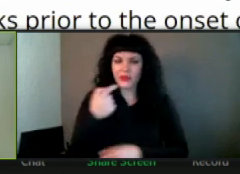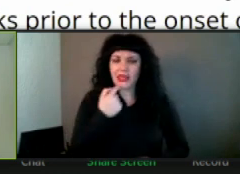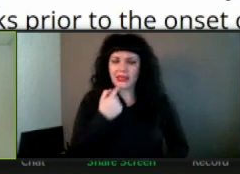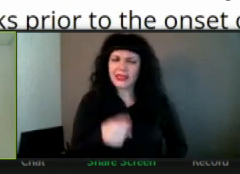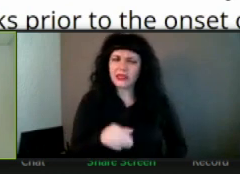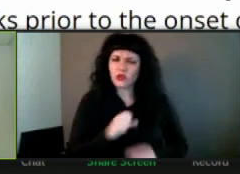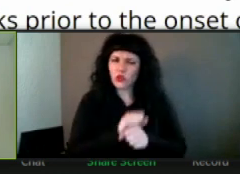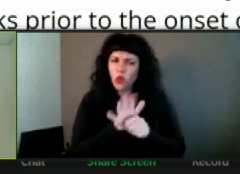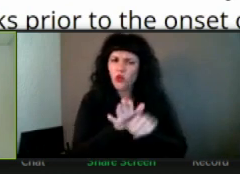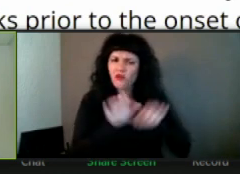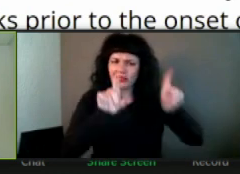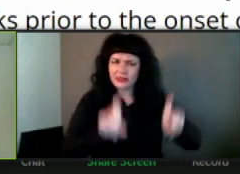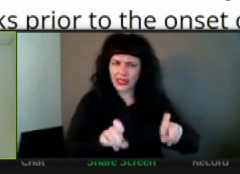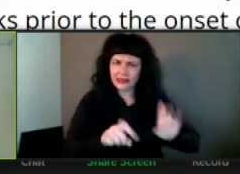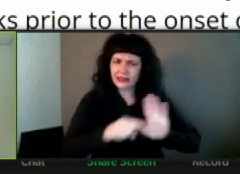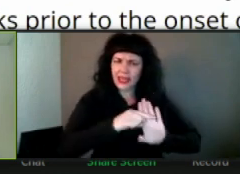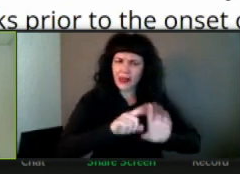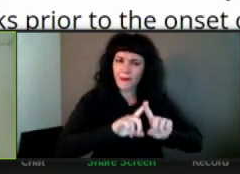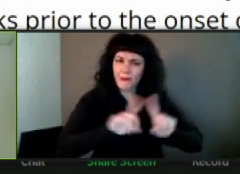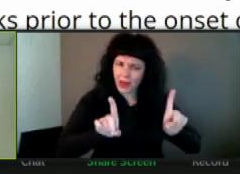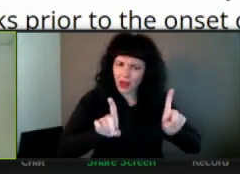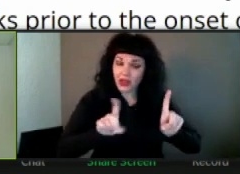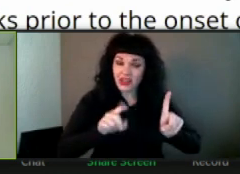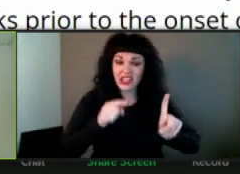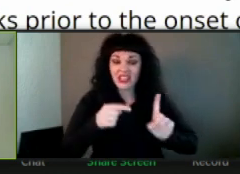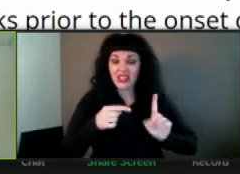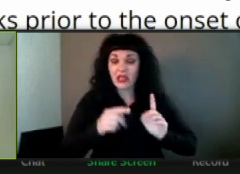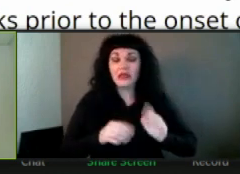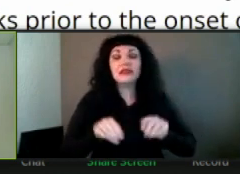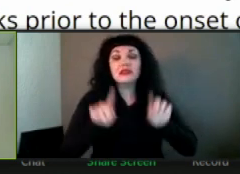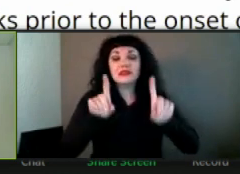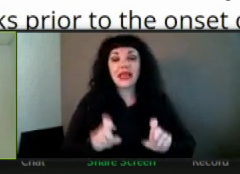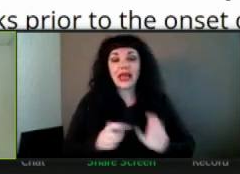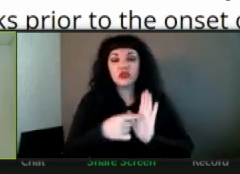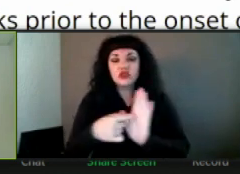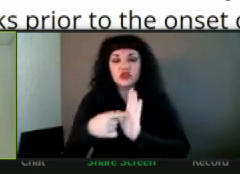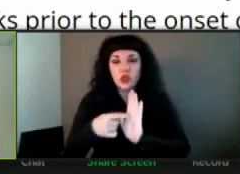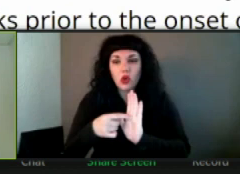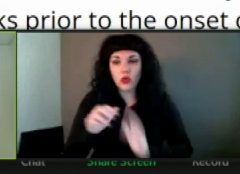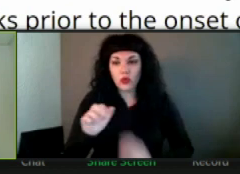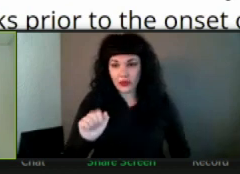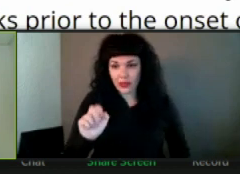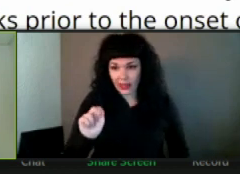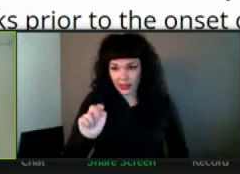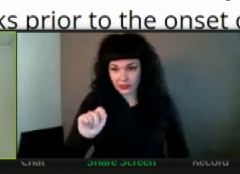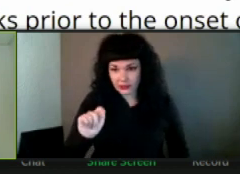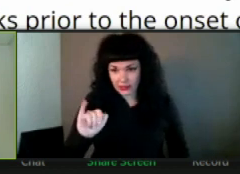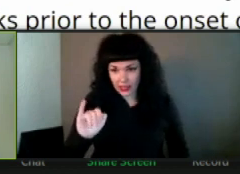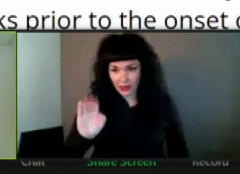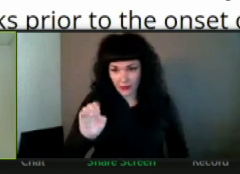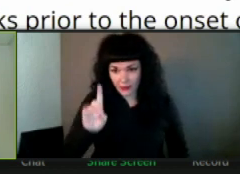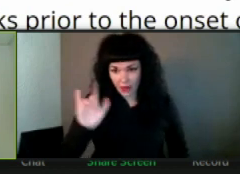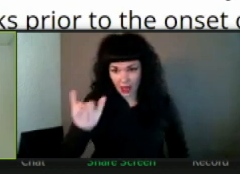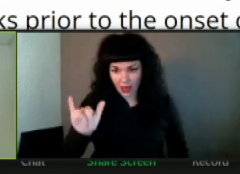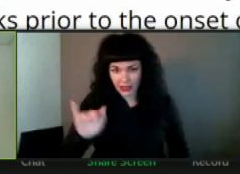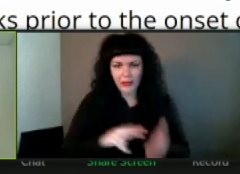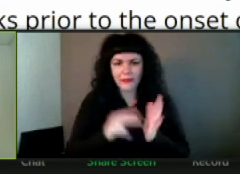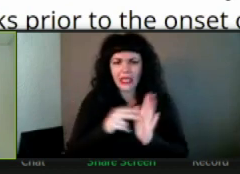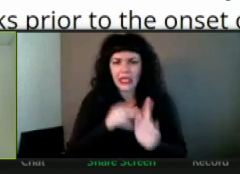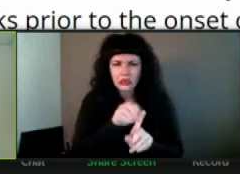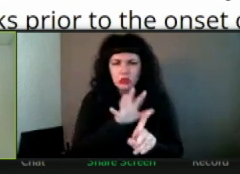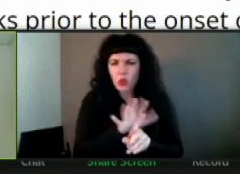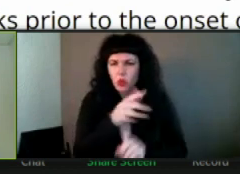or both the nasal test and the blood tests were negative, but the patients had these similar features, and they did